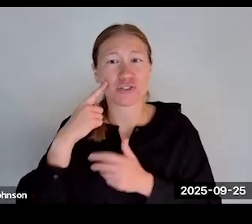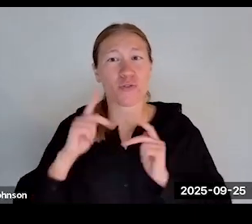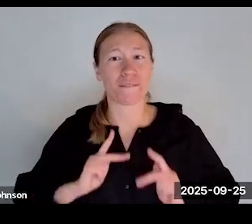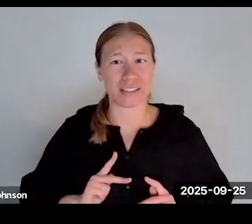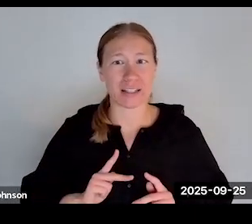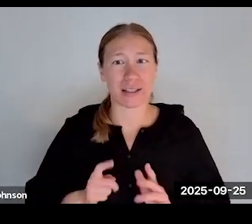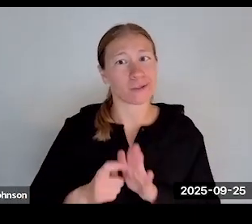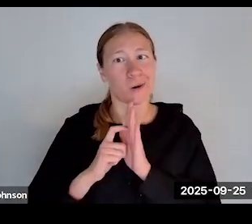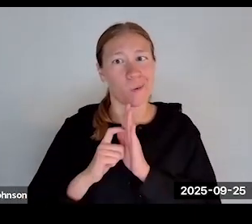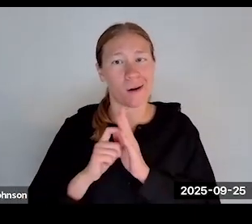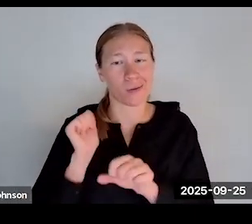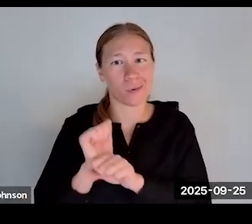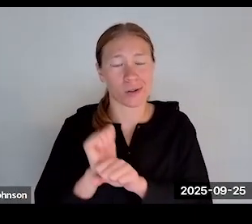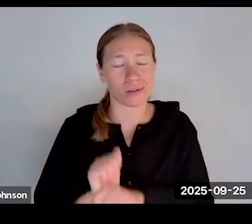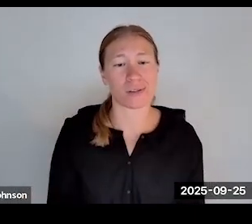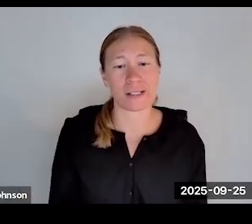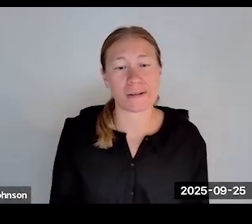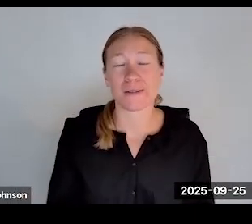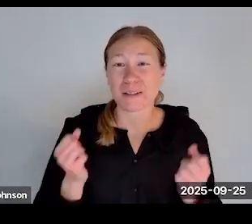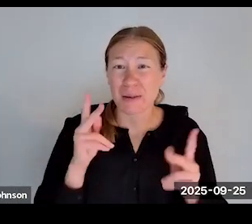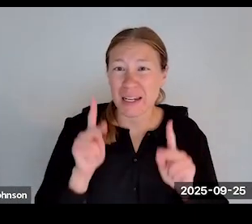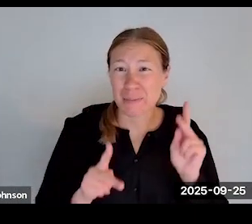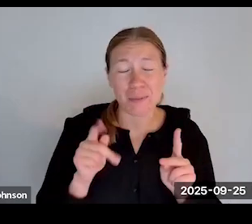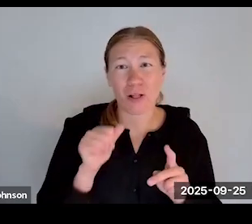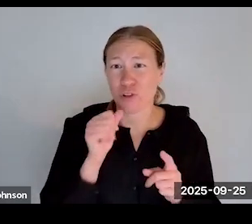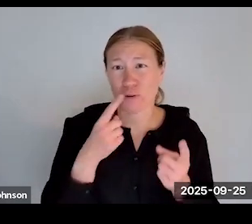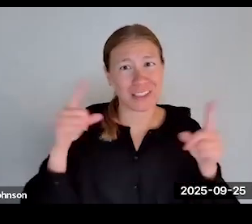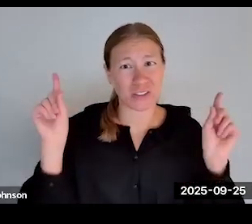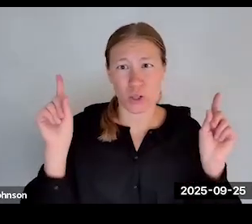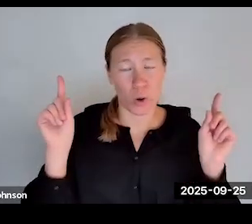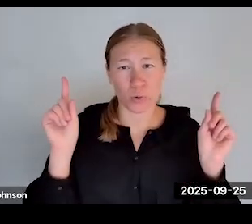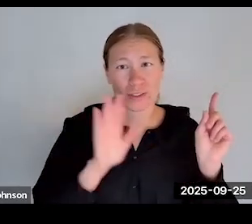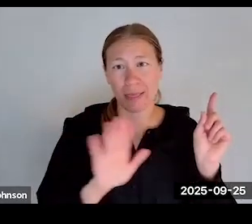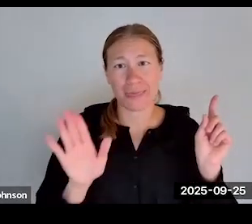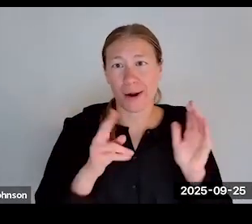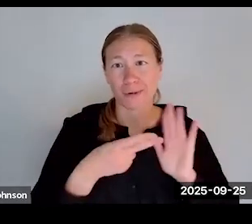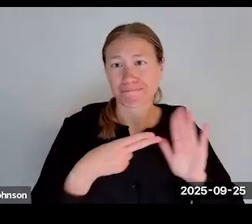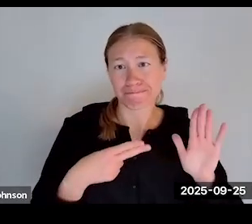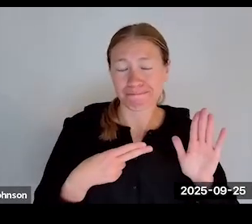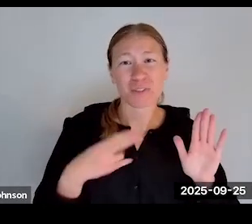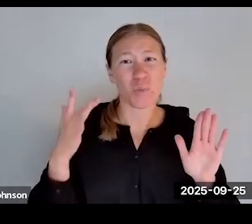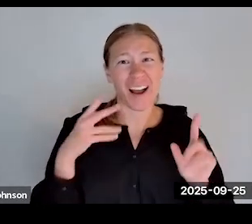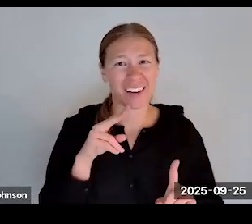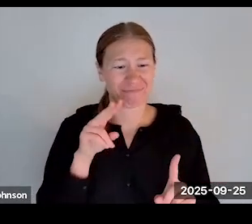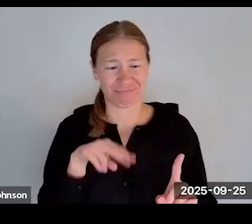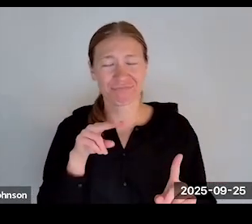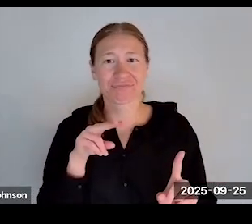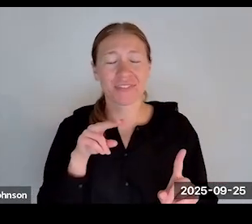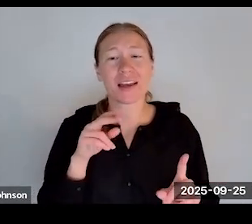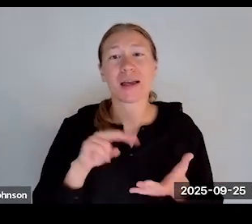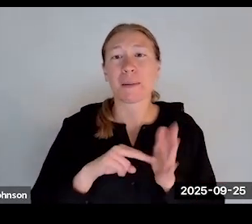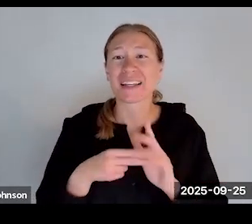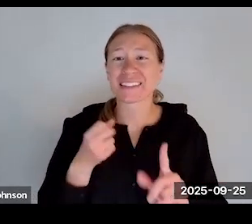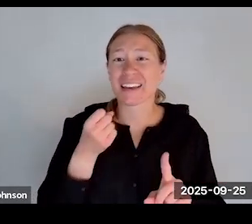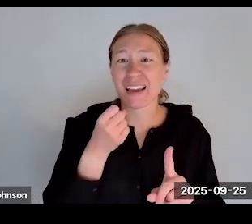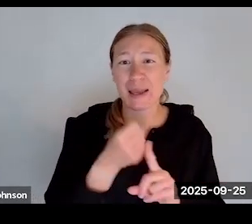demanding tasks. Importantly, many people don't disclose the condition due to stigma, which means the impact may not